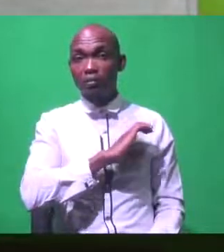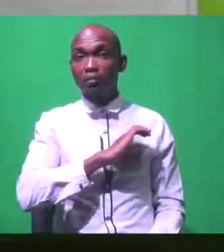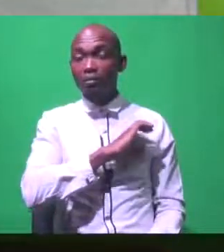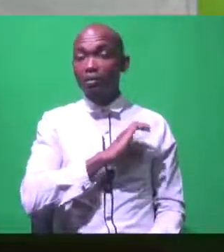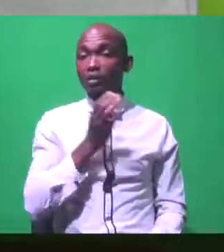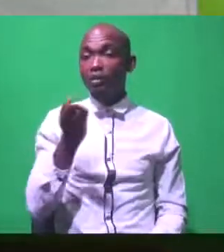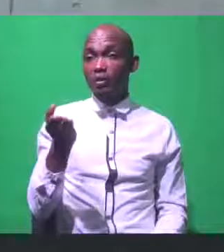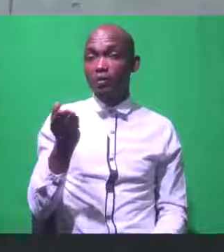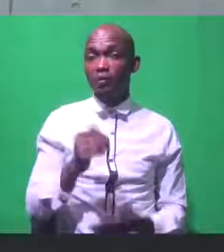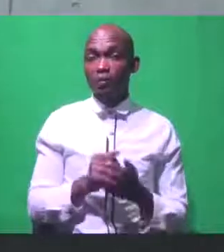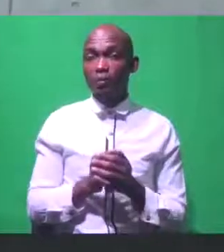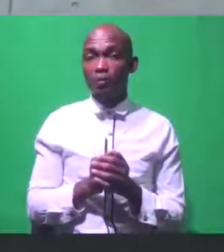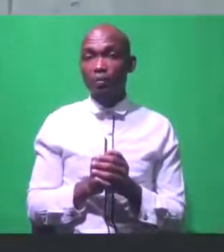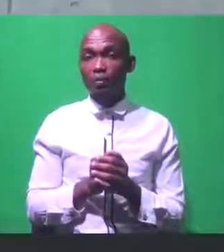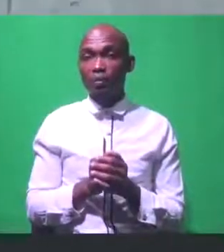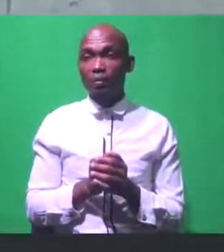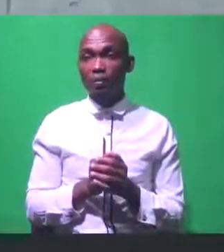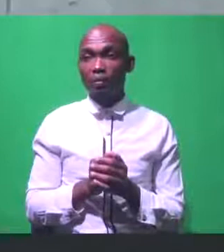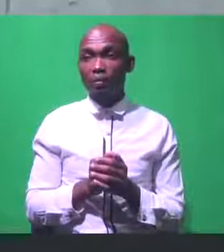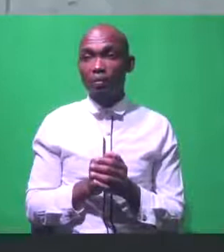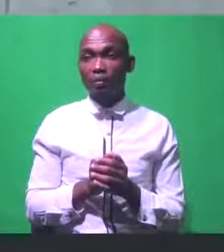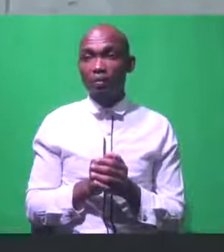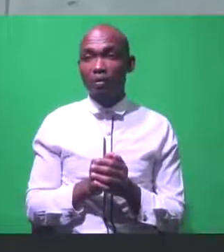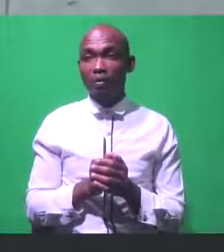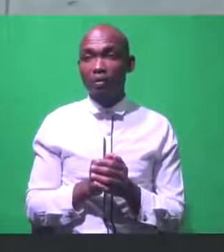it based